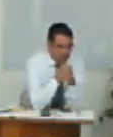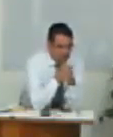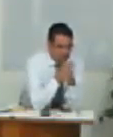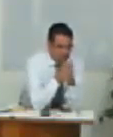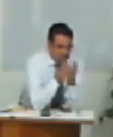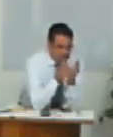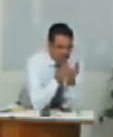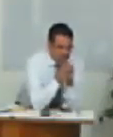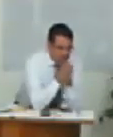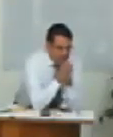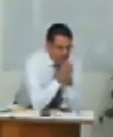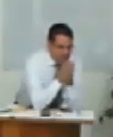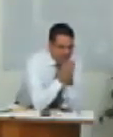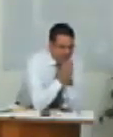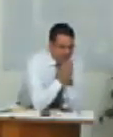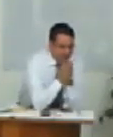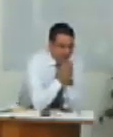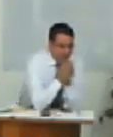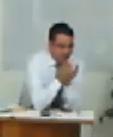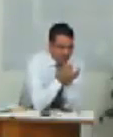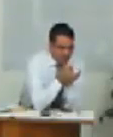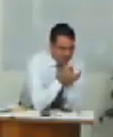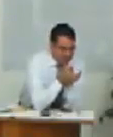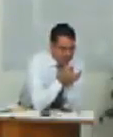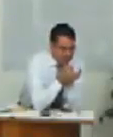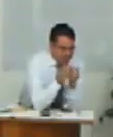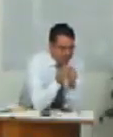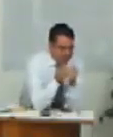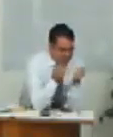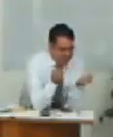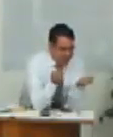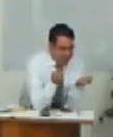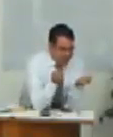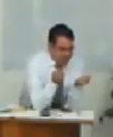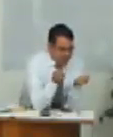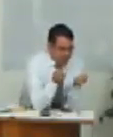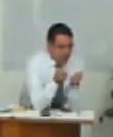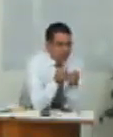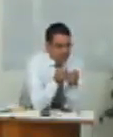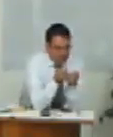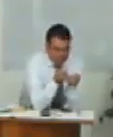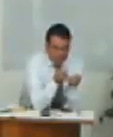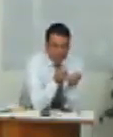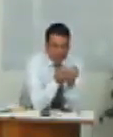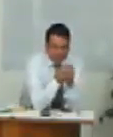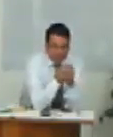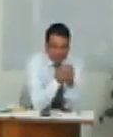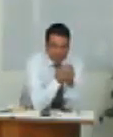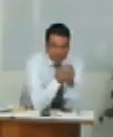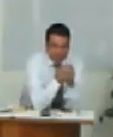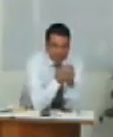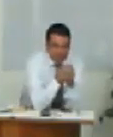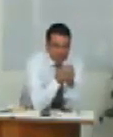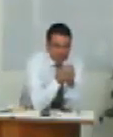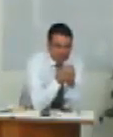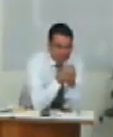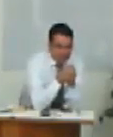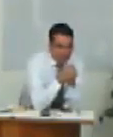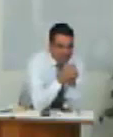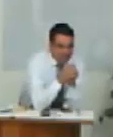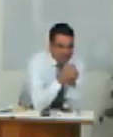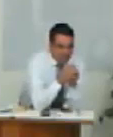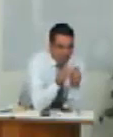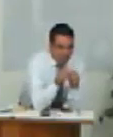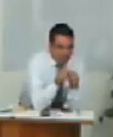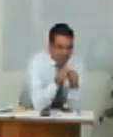É. Isso aí é, mas ele quer o lado profético. But he wants the prophetic. Porque, exatamente. Meaning. Quem mais?